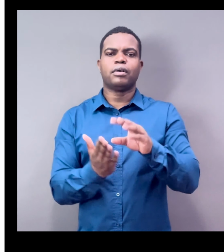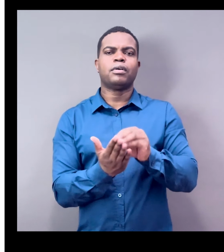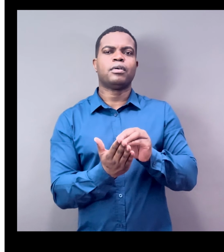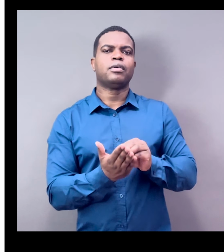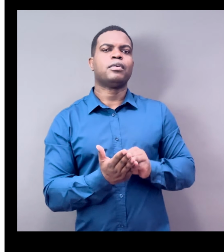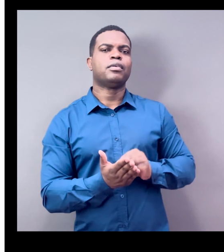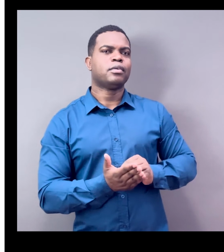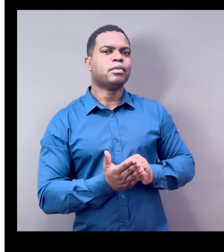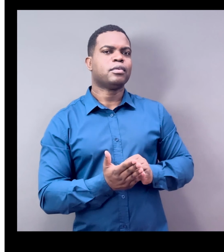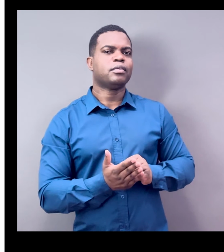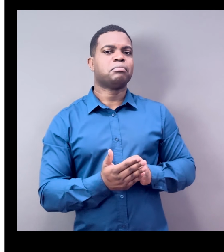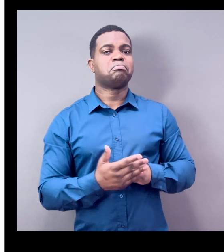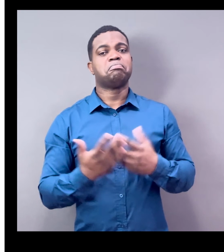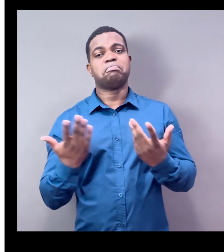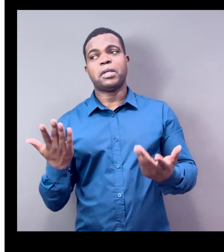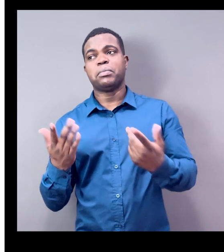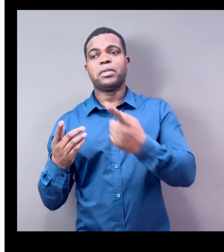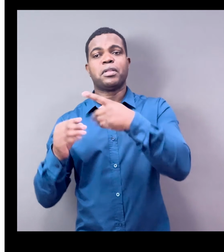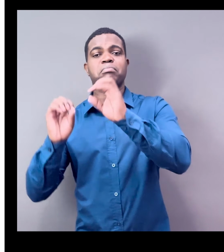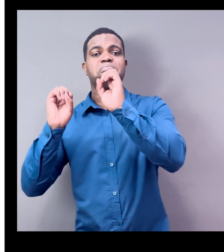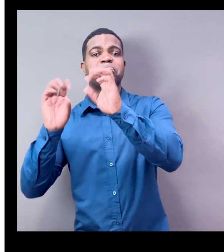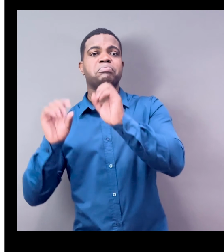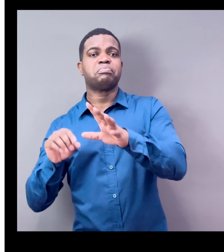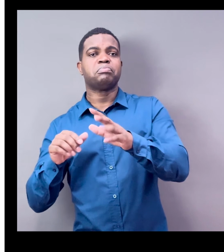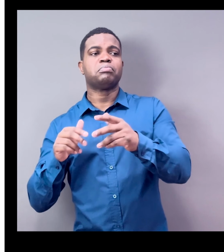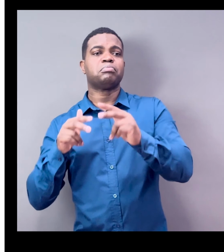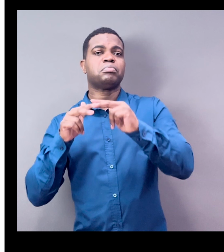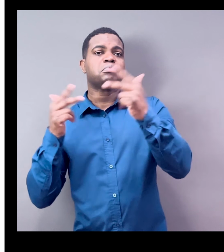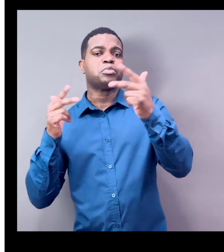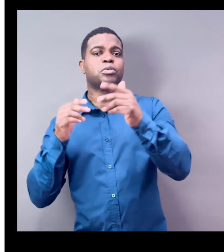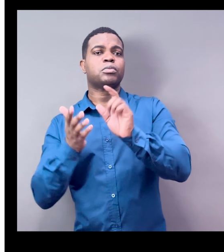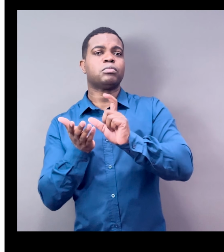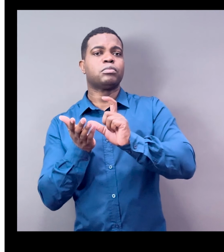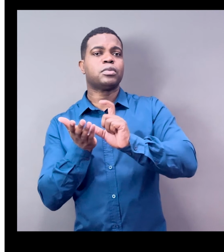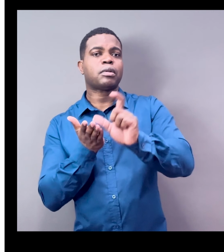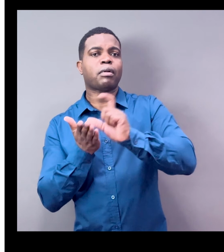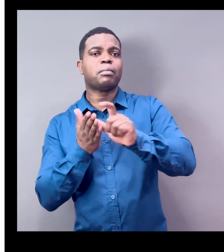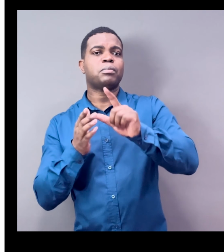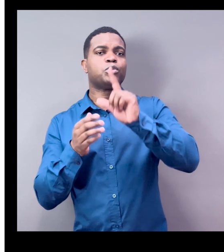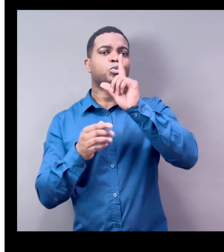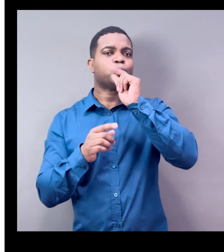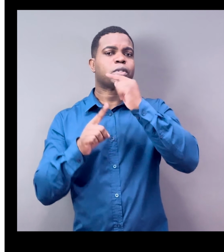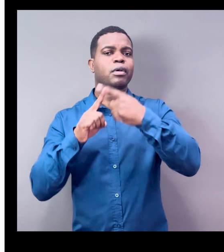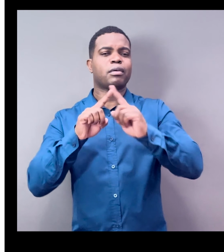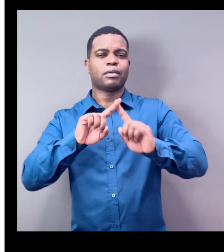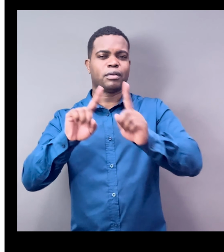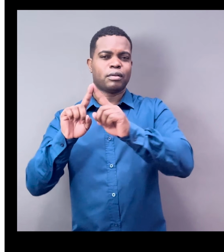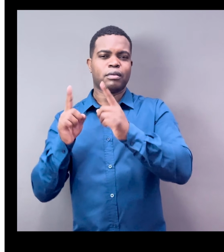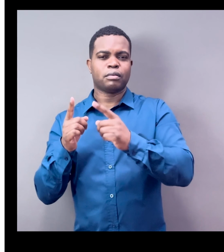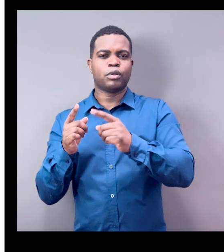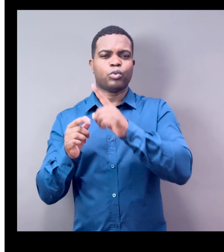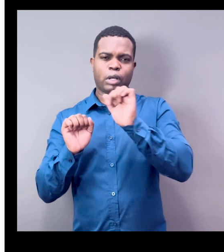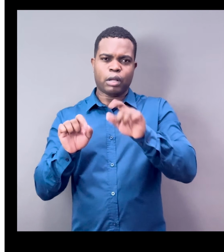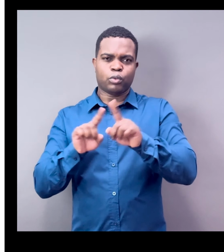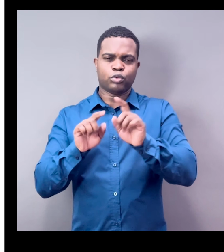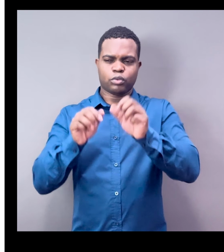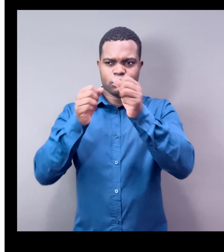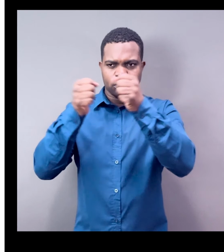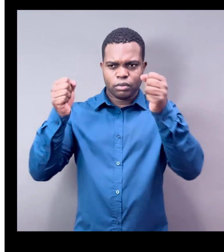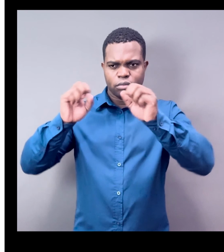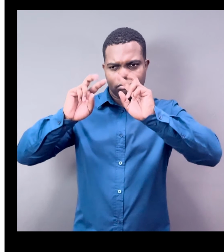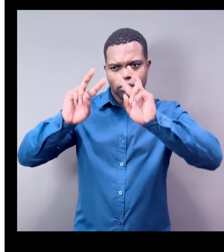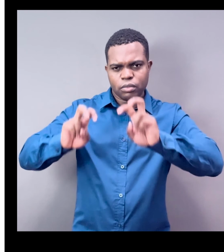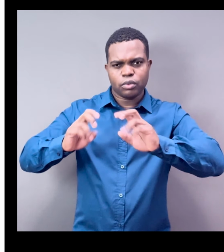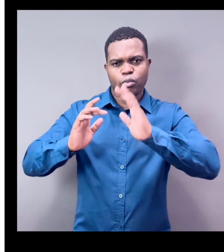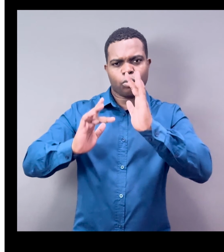We also have social media and online platforms. I've talked about that briefly. You could use social